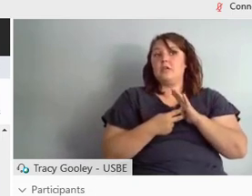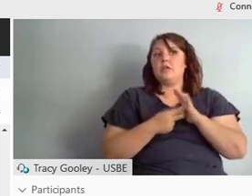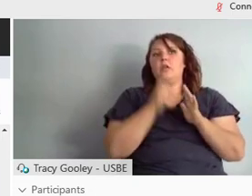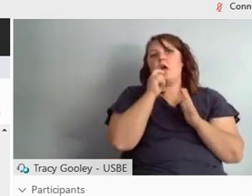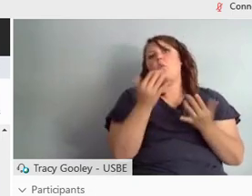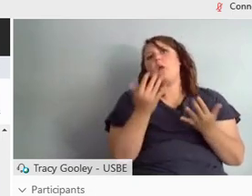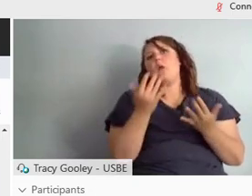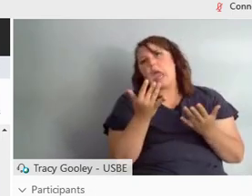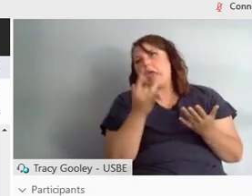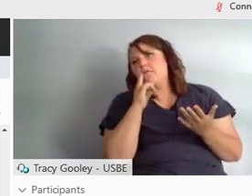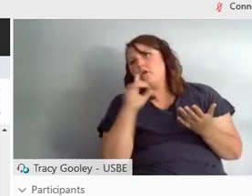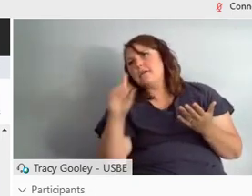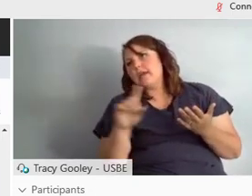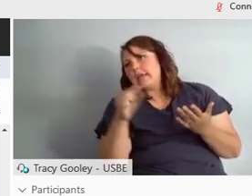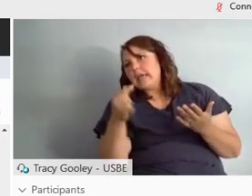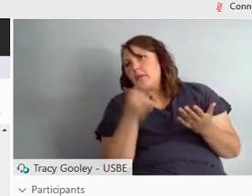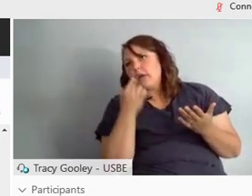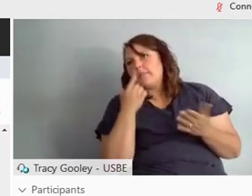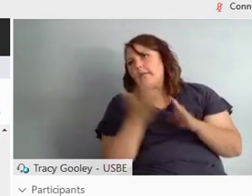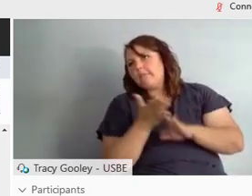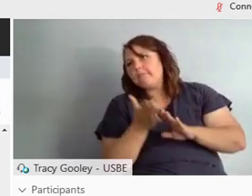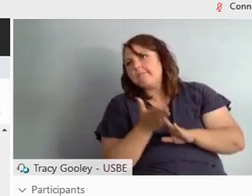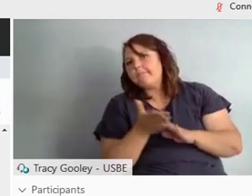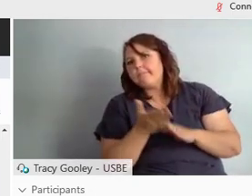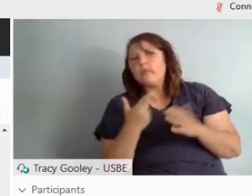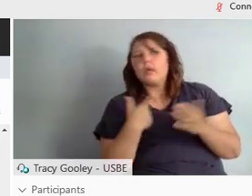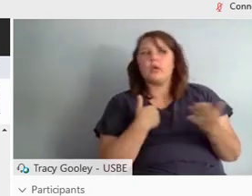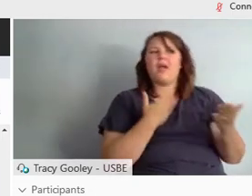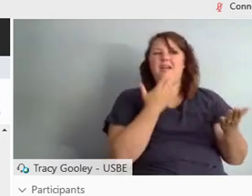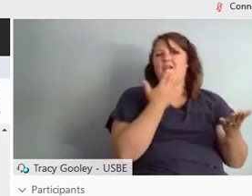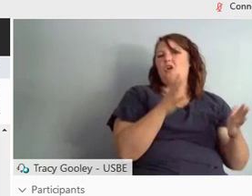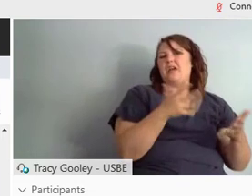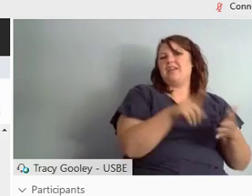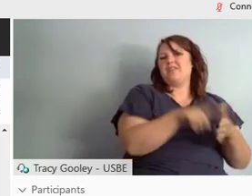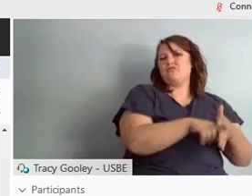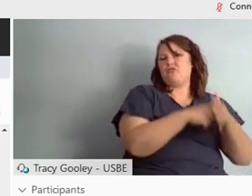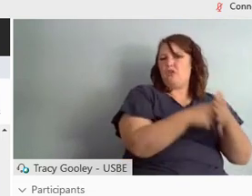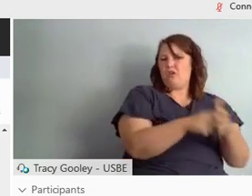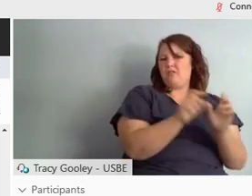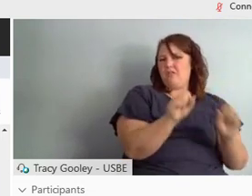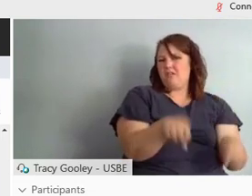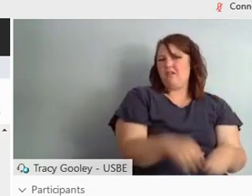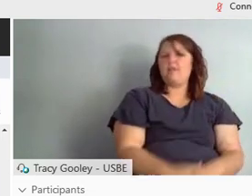aren't waiting for the data gateway to be up and running.